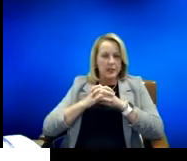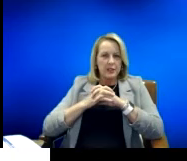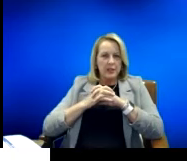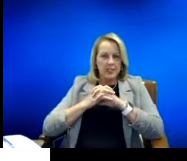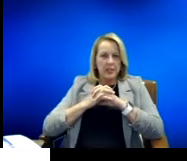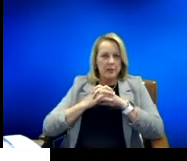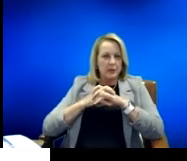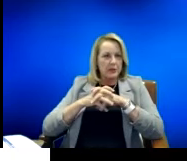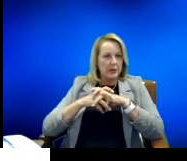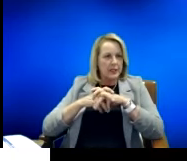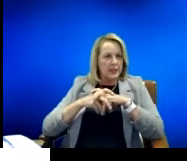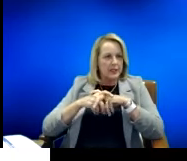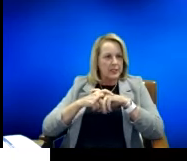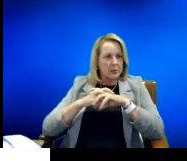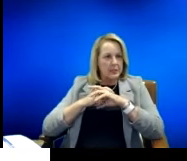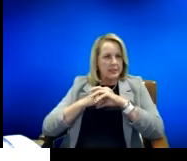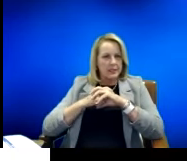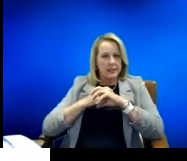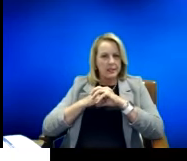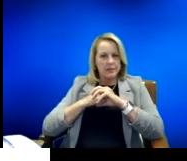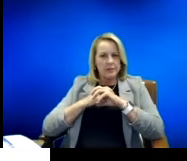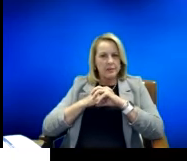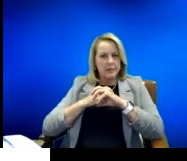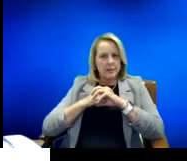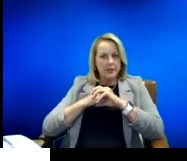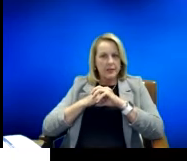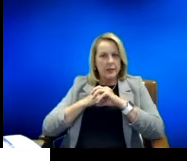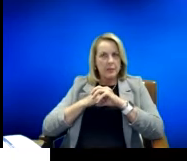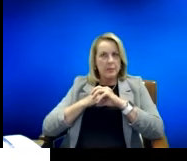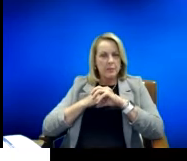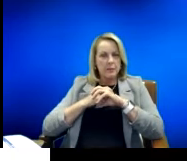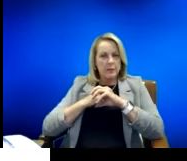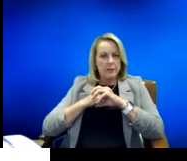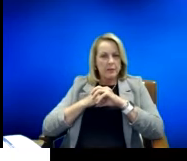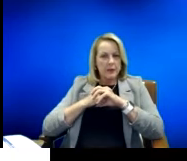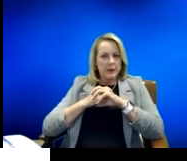you wanted to use ABLE for their expenses.